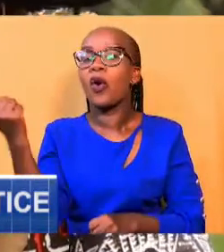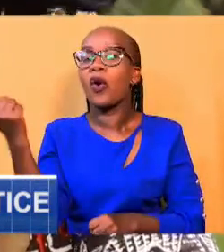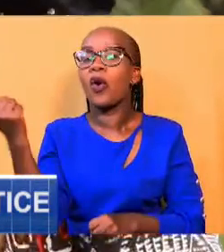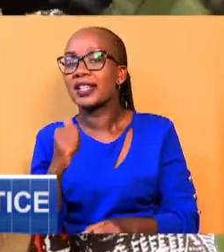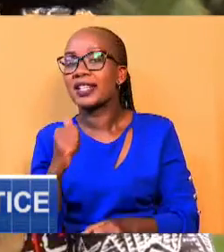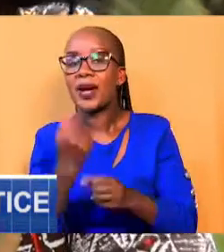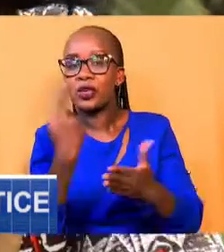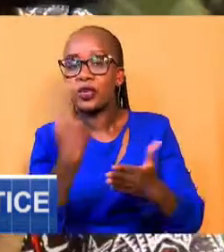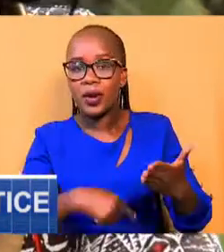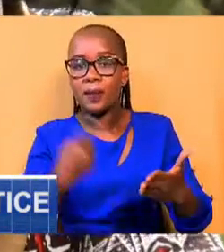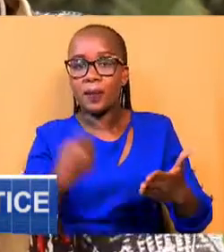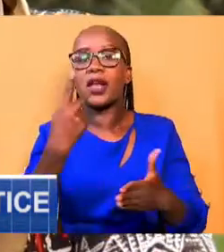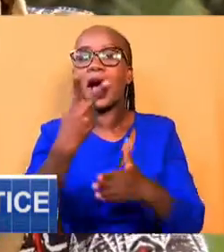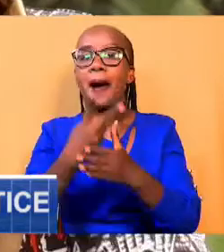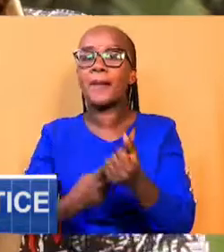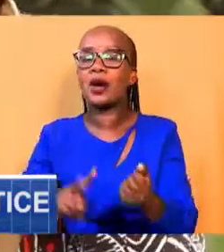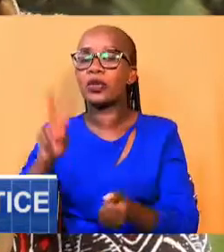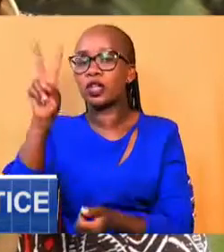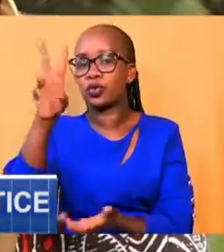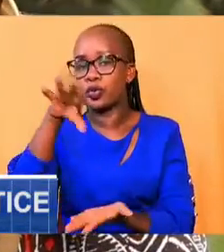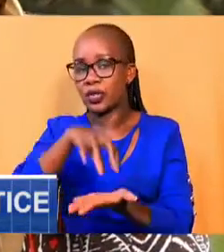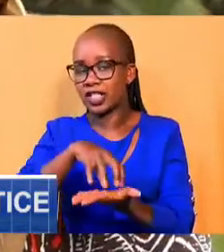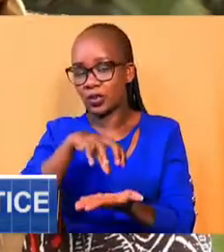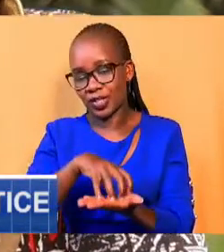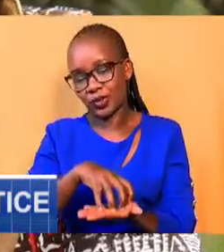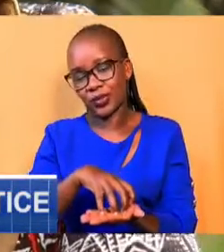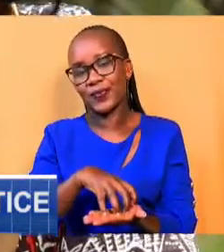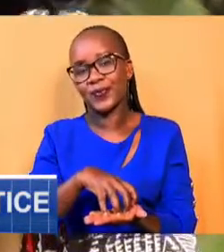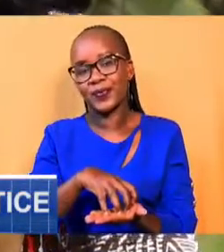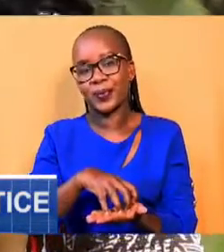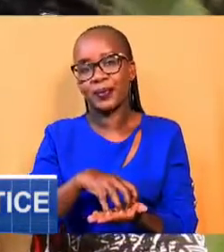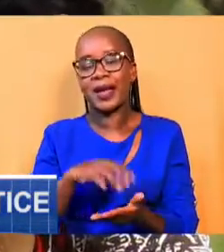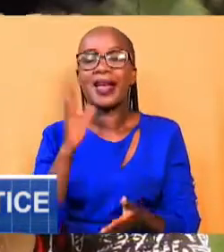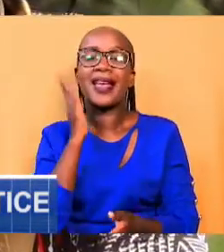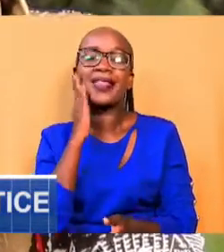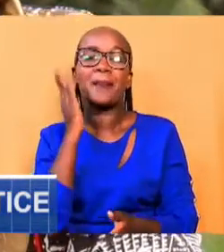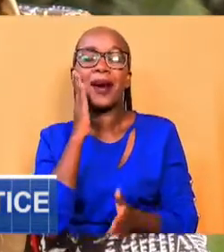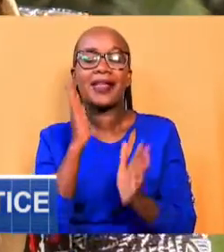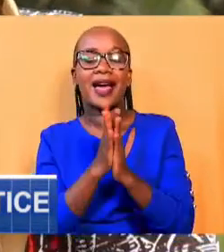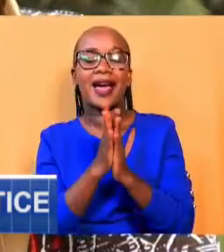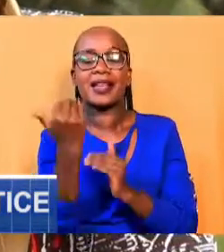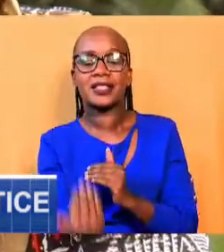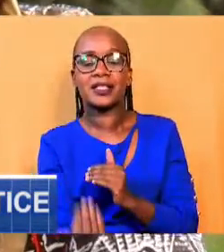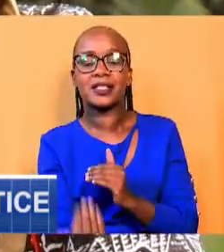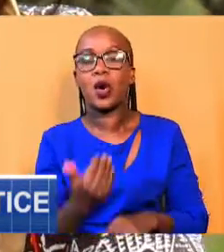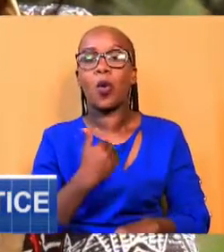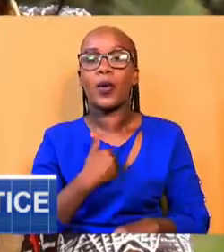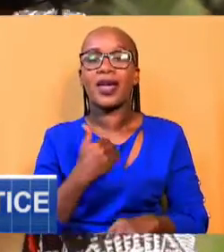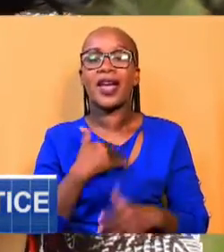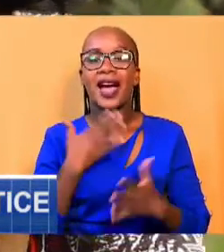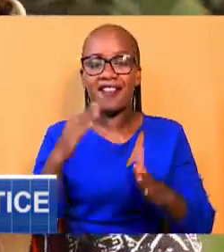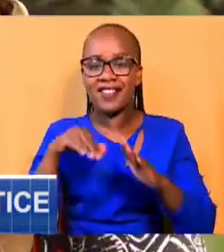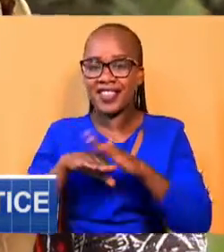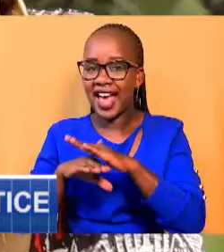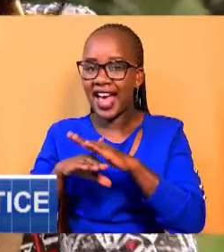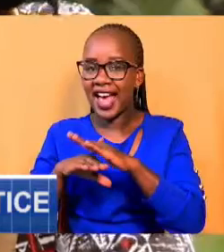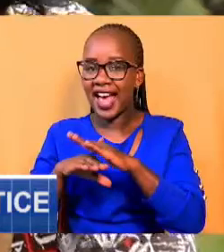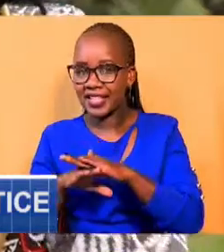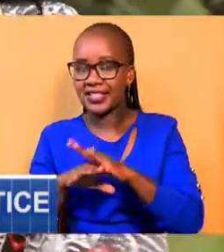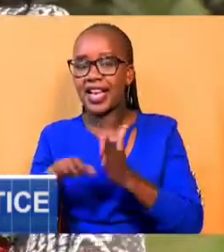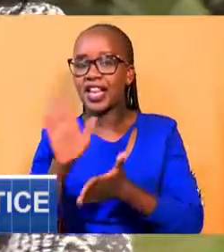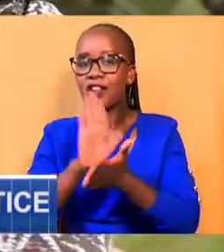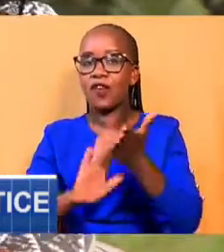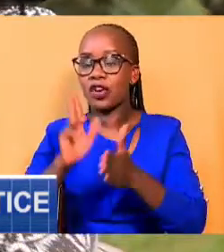done, to be proved about the two situations, the mother and the child should have that access